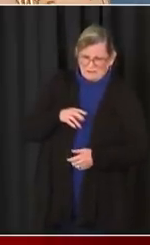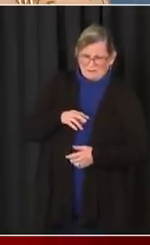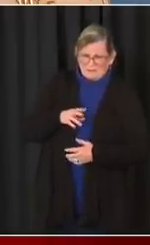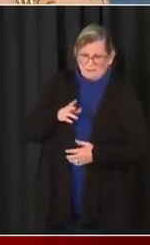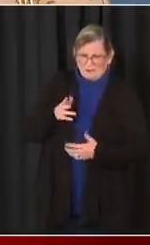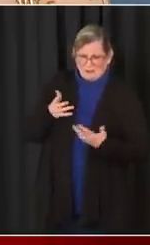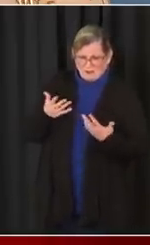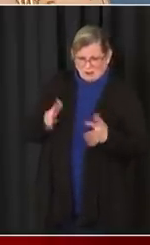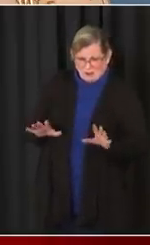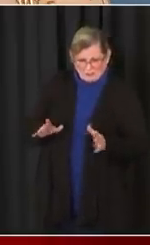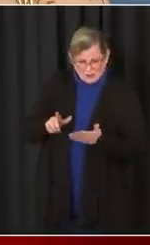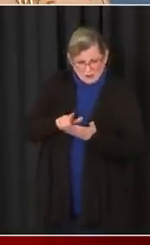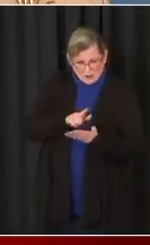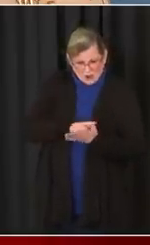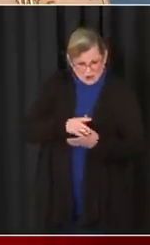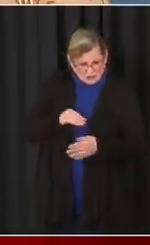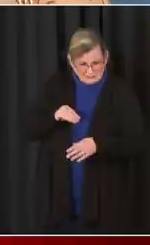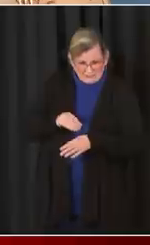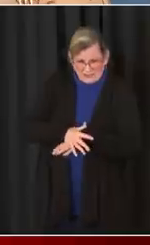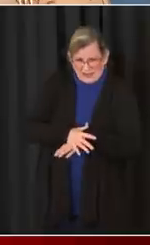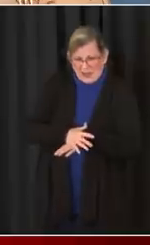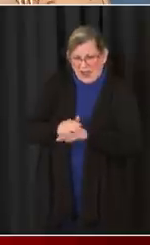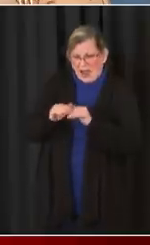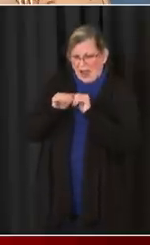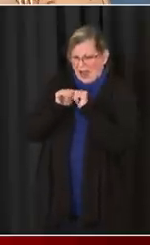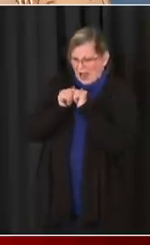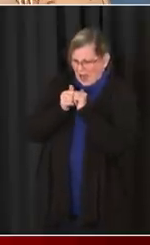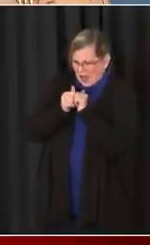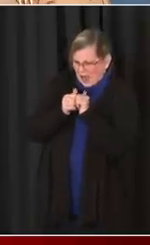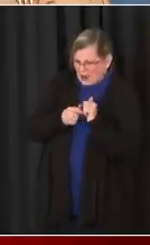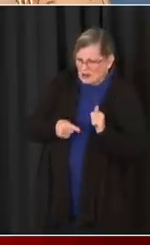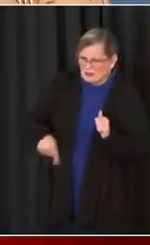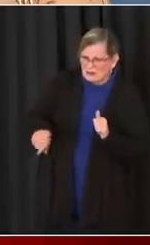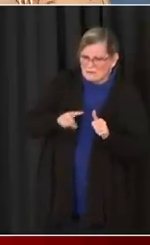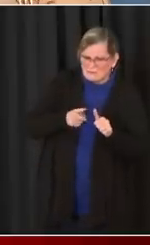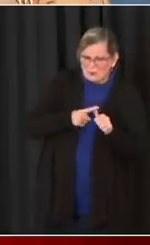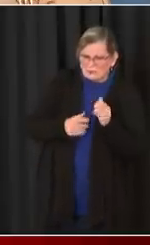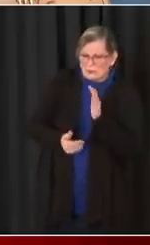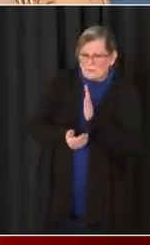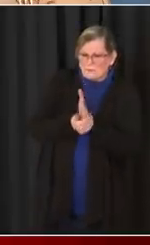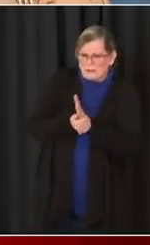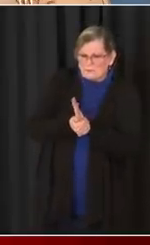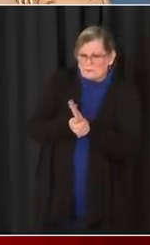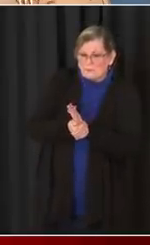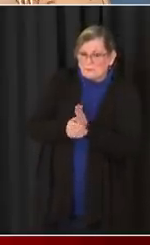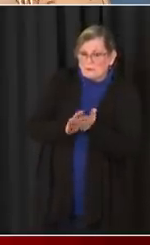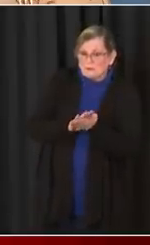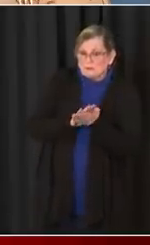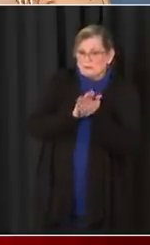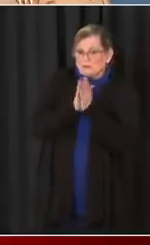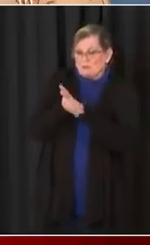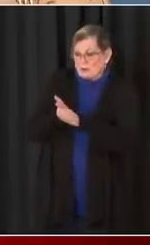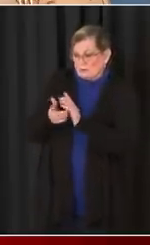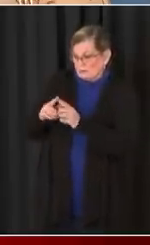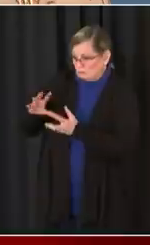local laws that affect how we approach First Amendment demonstrations that may turn to